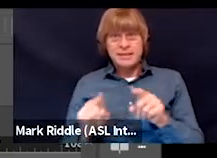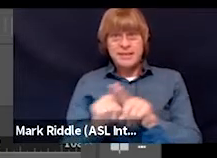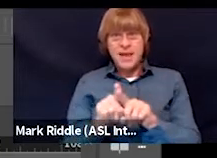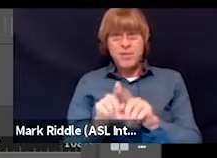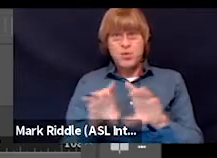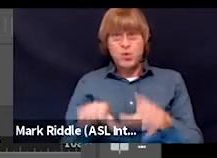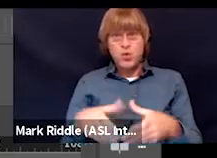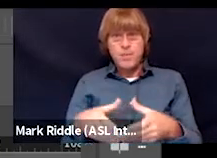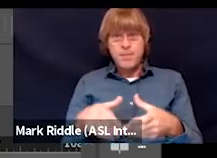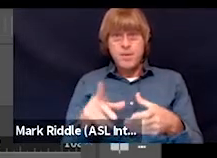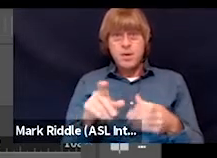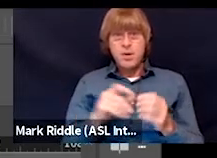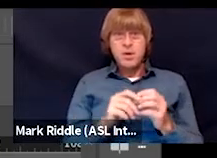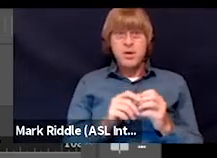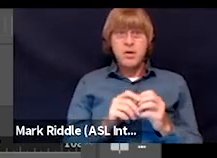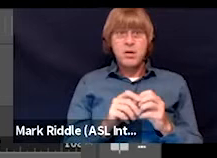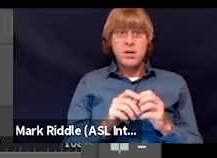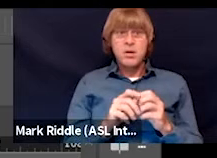group?